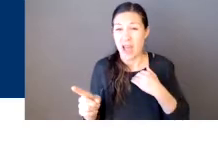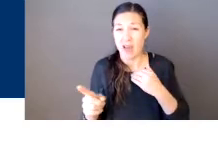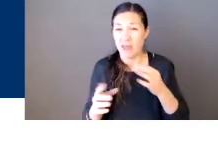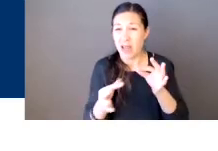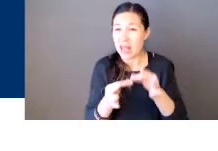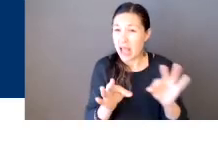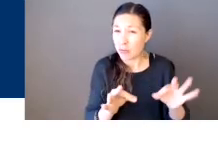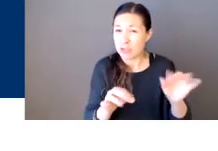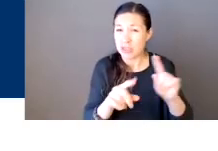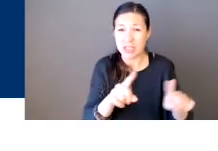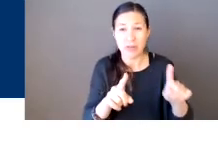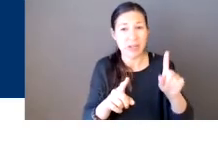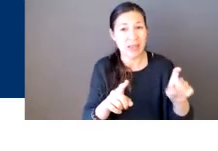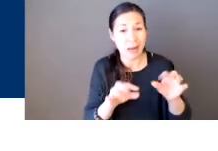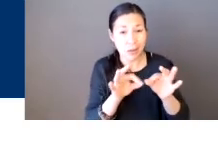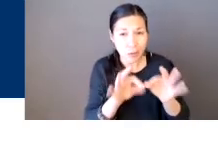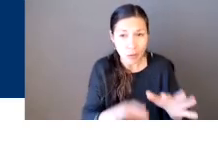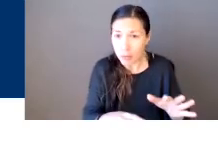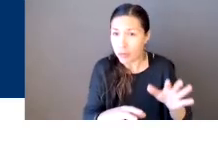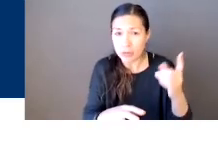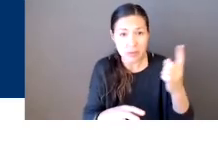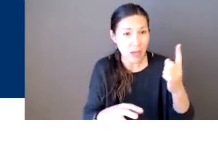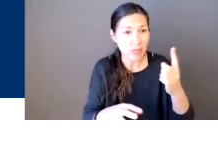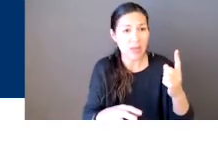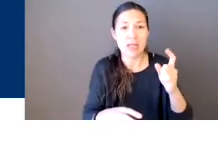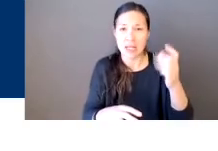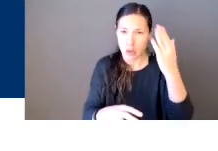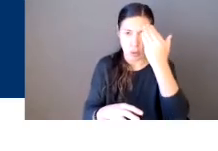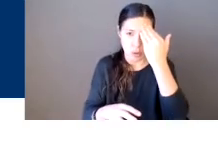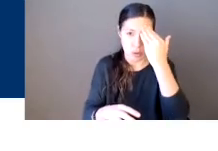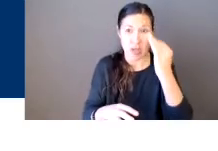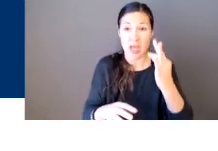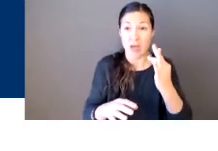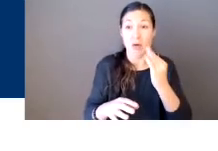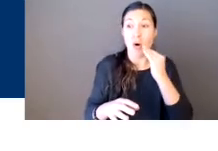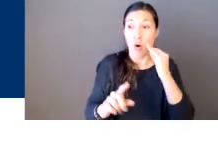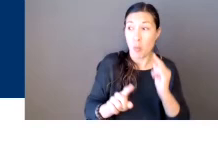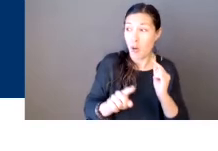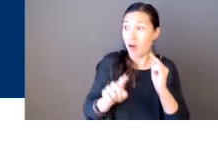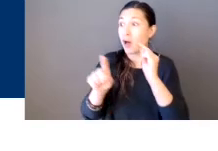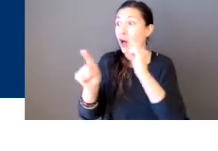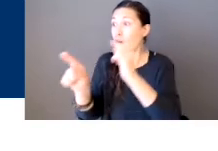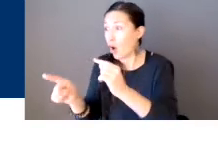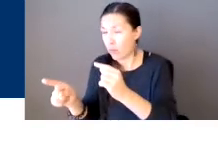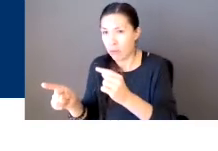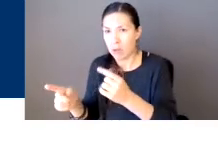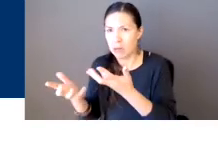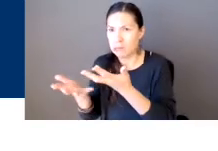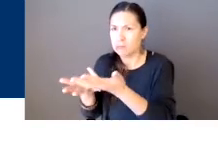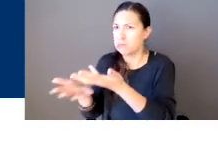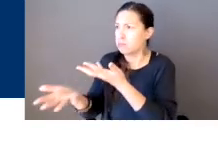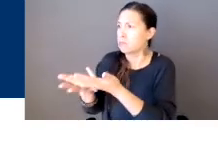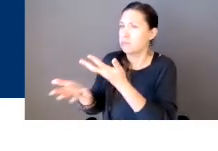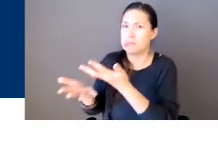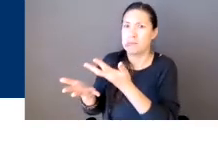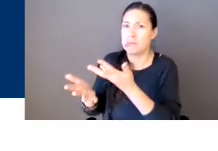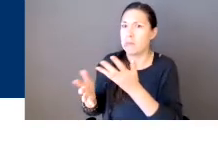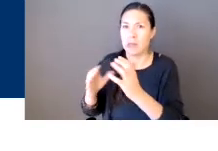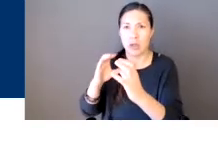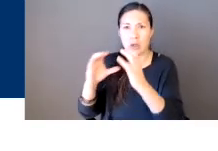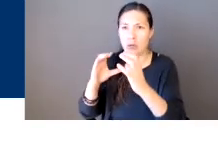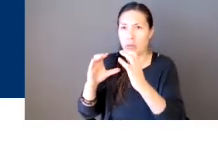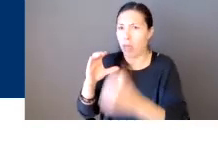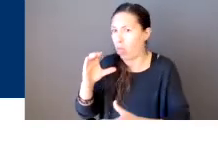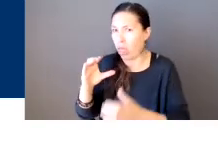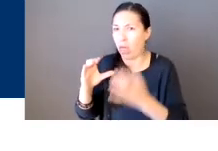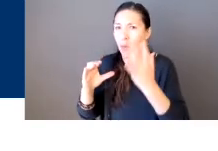probably agree with this, that going out to a home and not being able to communicate with an elder because they speak a different language is